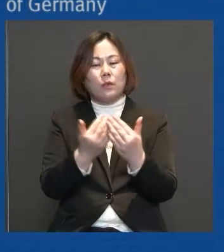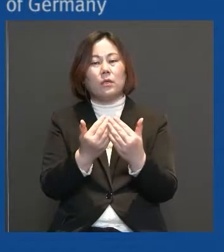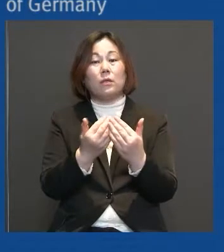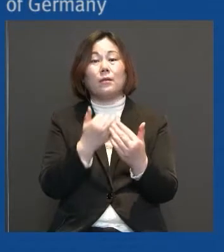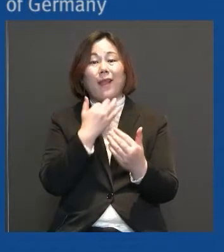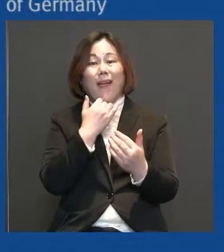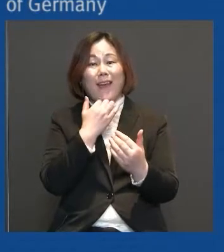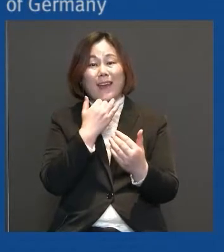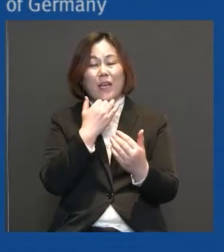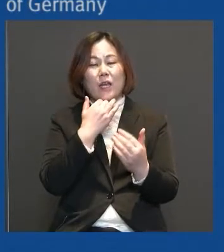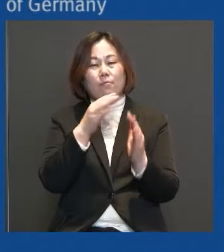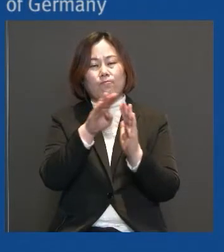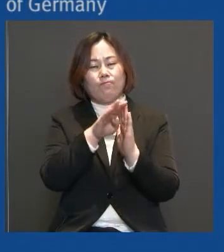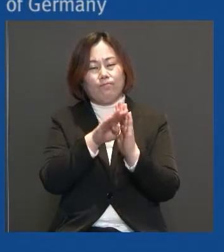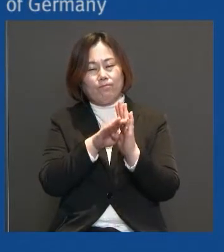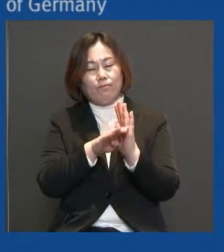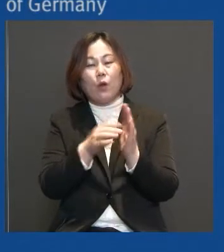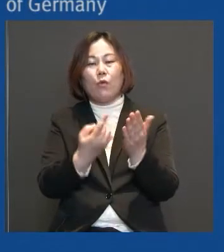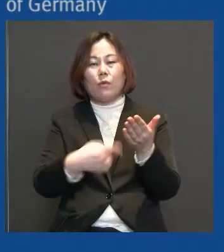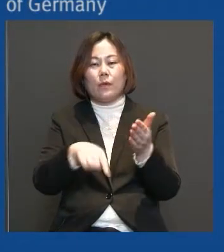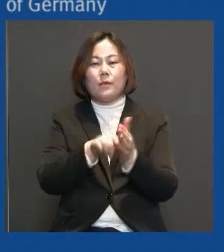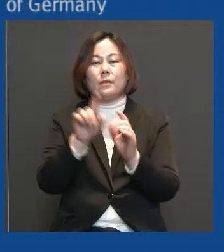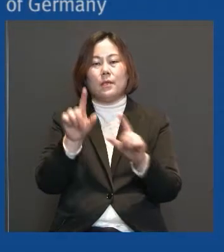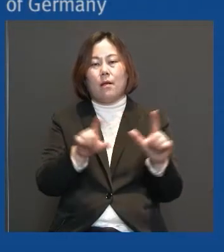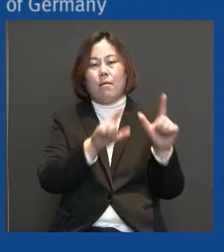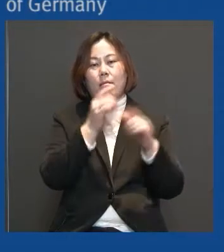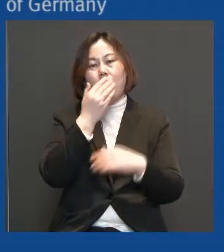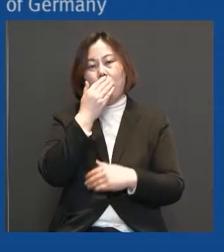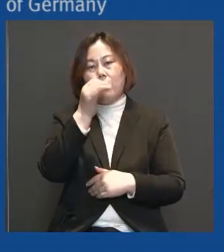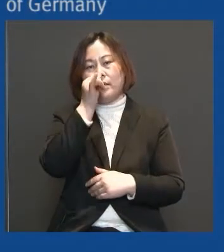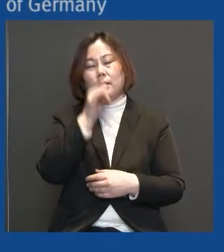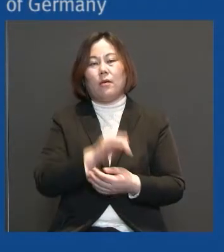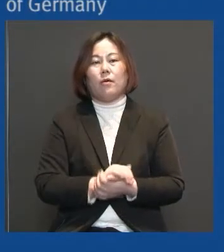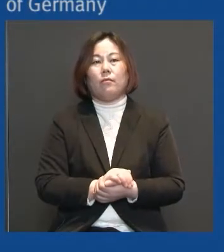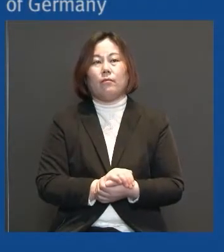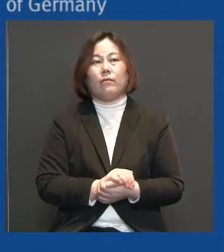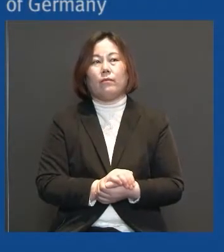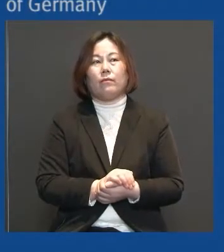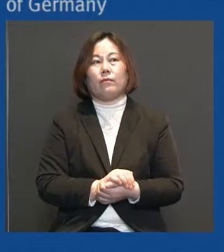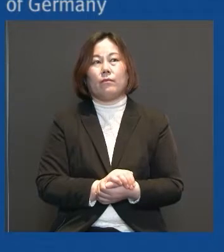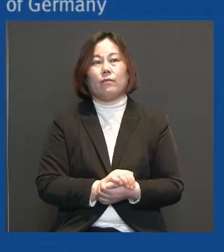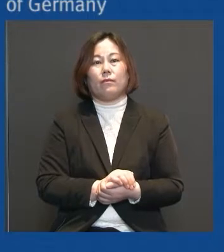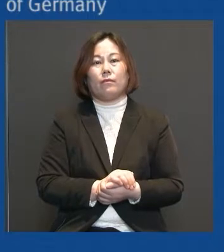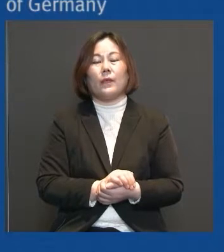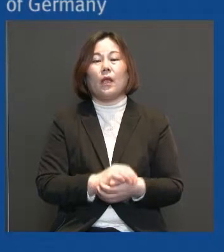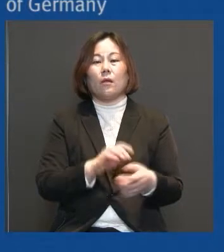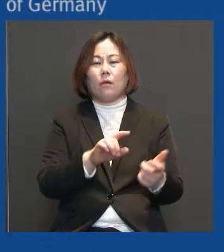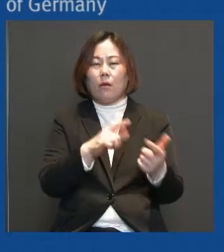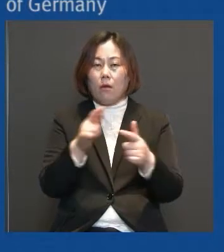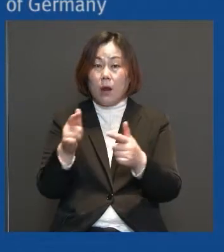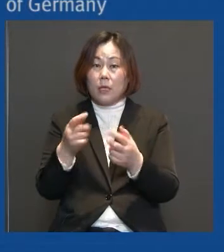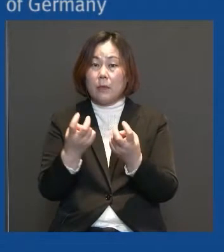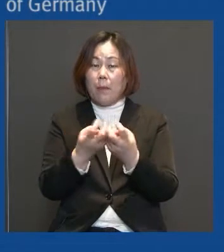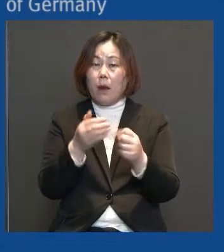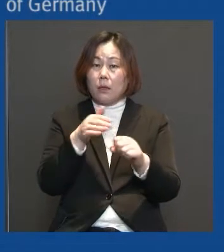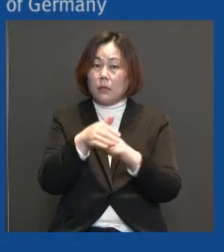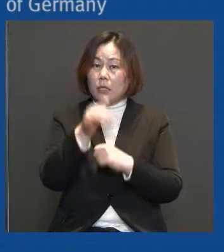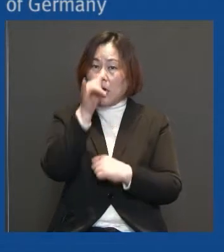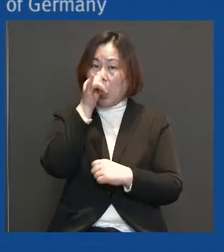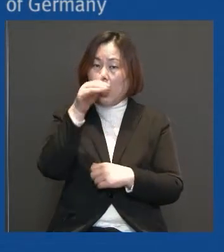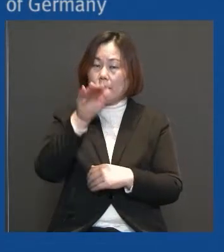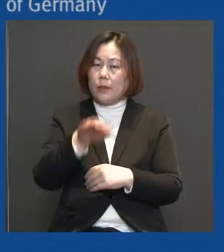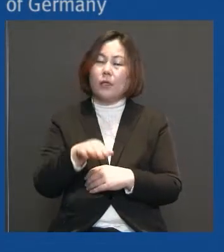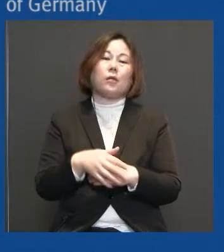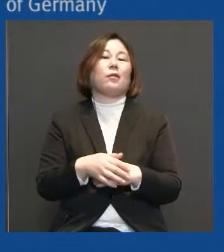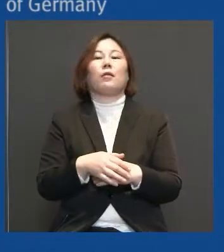phases and in every condition of life. There are different approaches, also piloted or tested and developed, on how municipalities in Germany